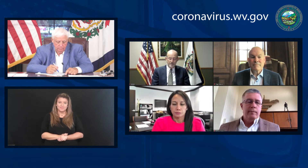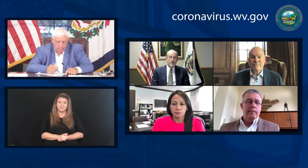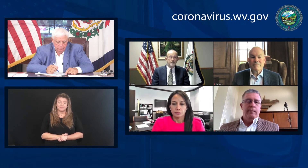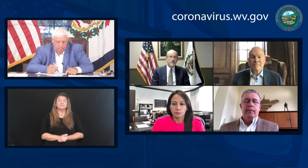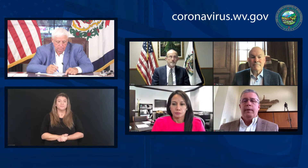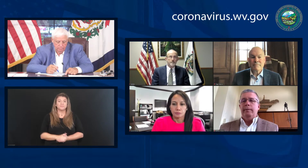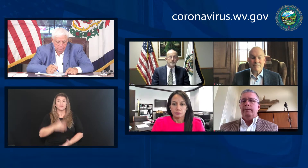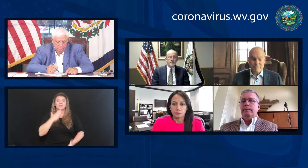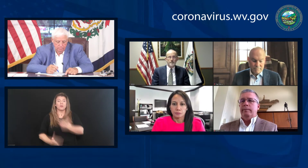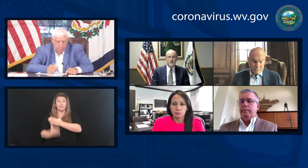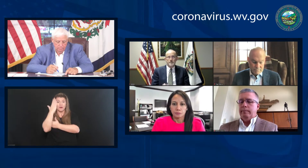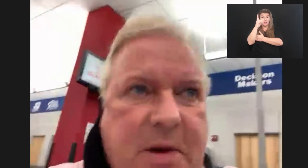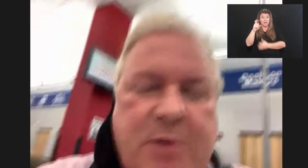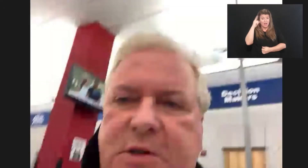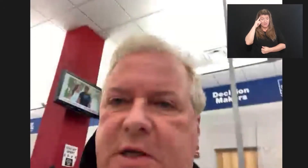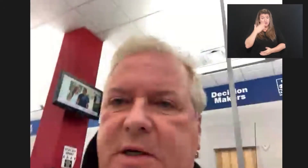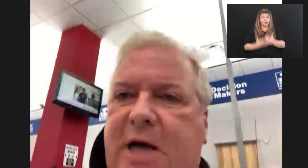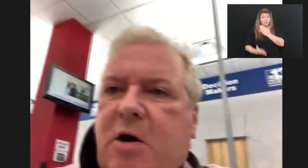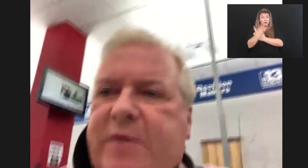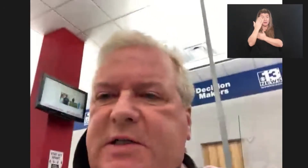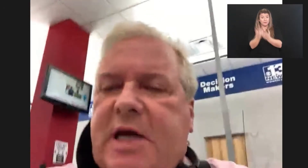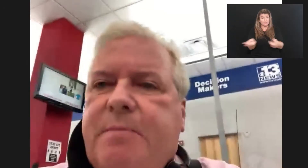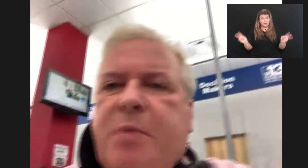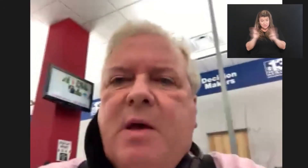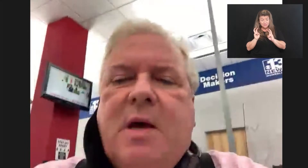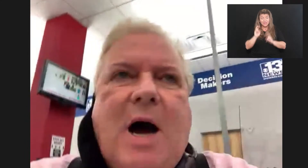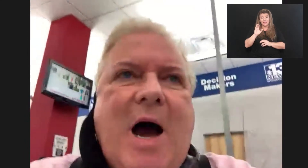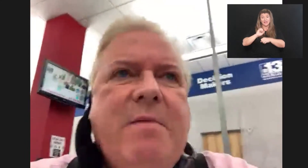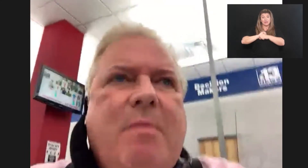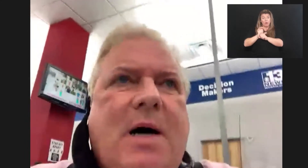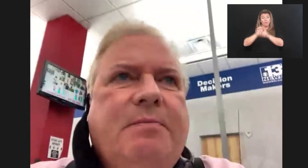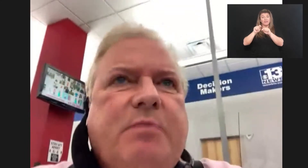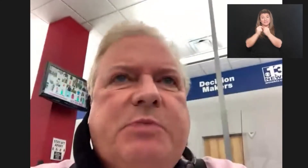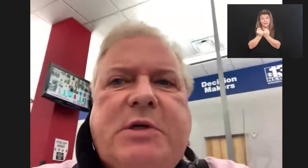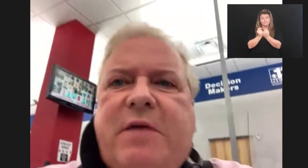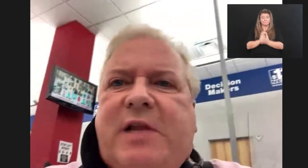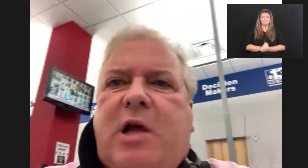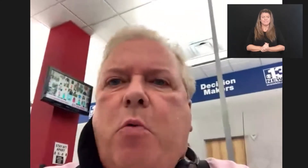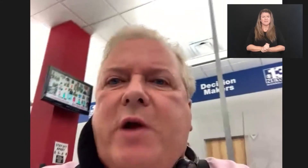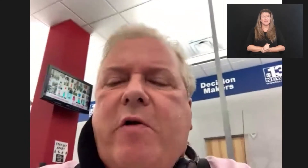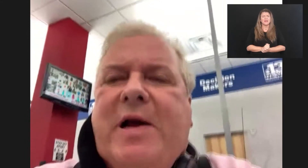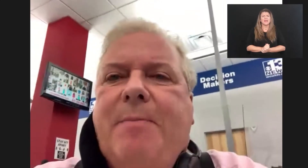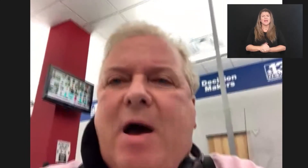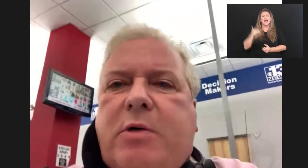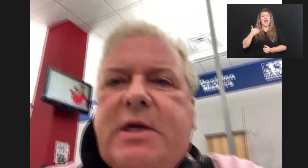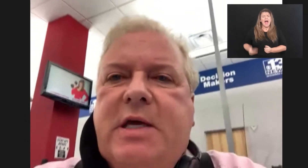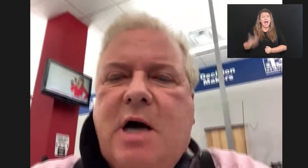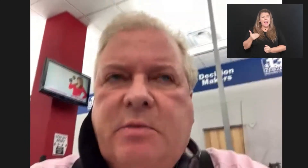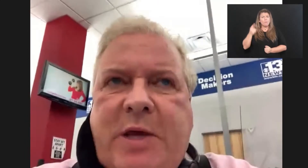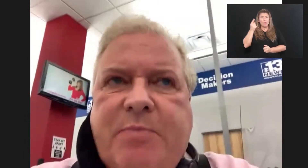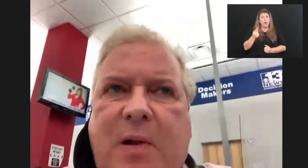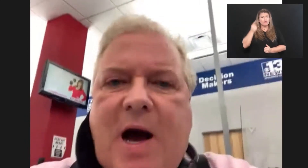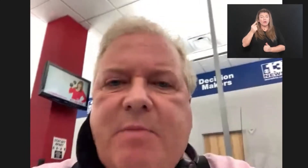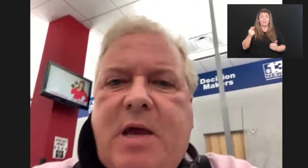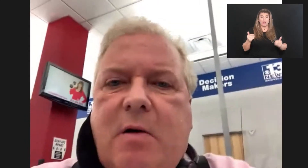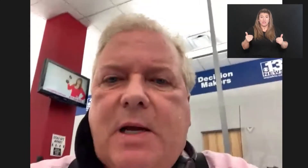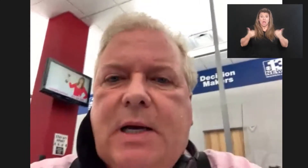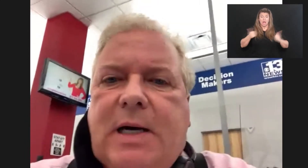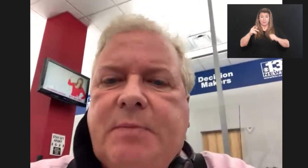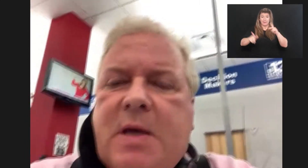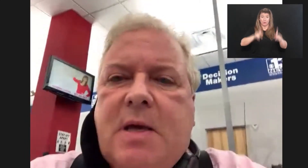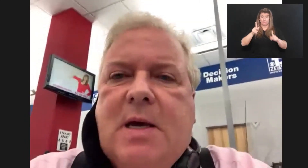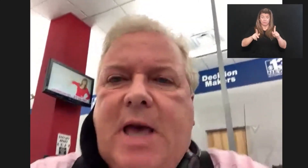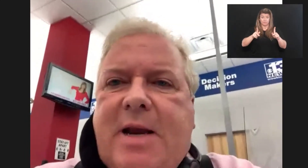Good morning, Governor. Good morning, cabinet members and COVID team. I'm specifically wondering about young people. I'm